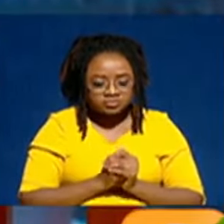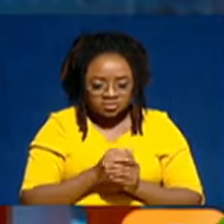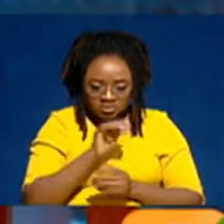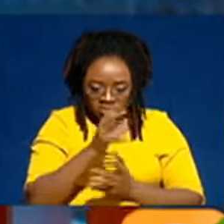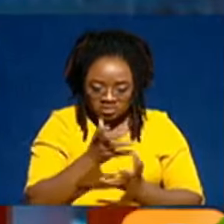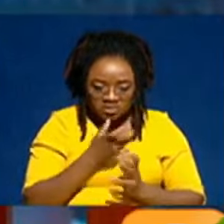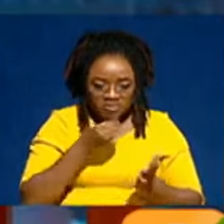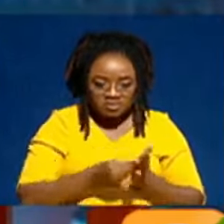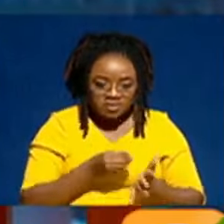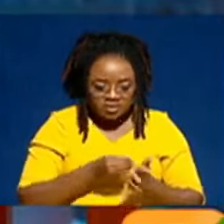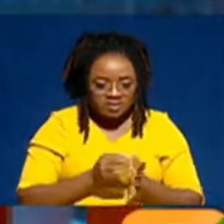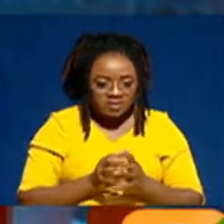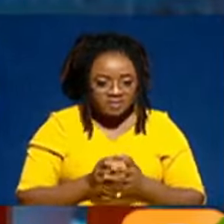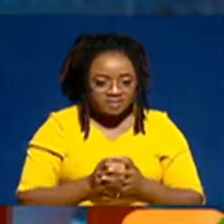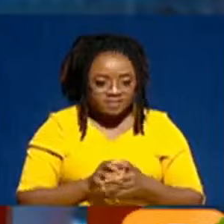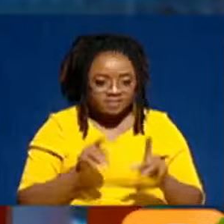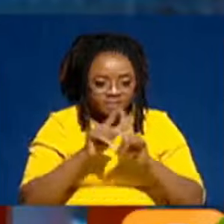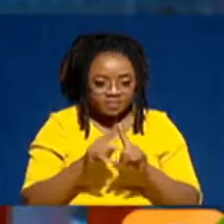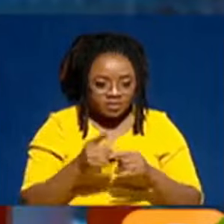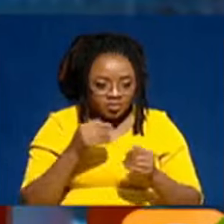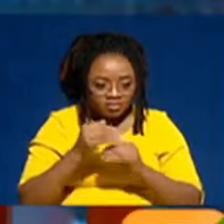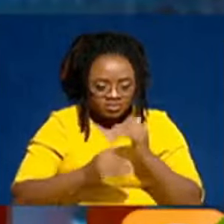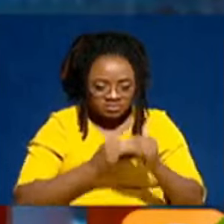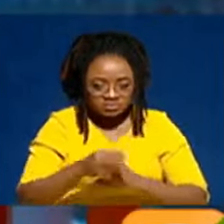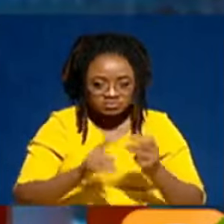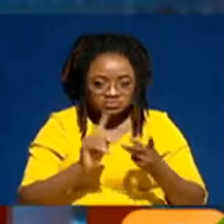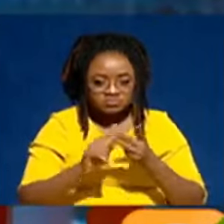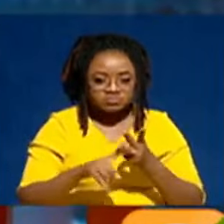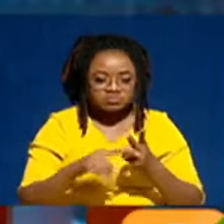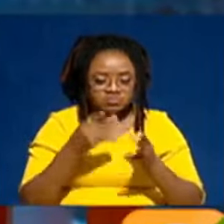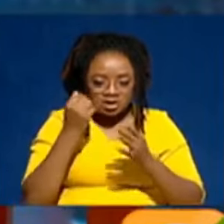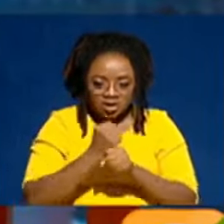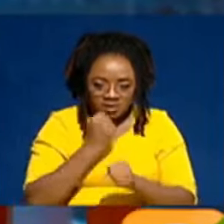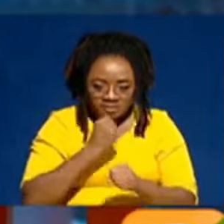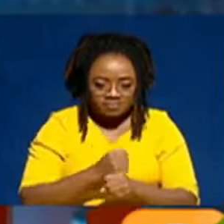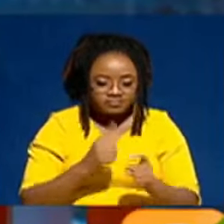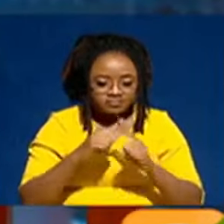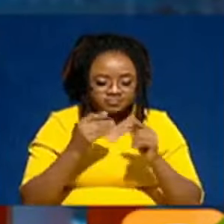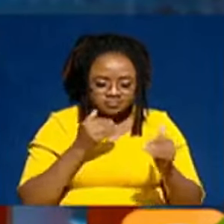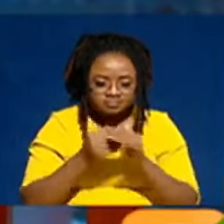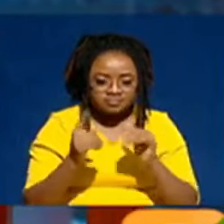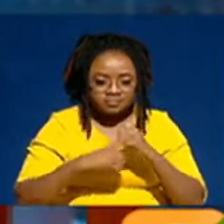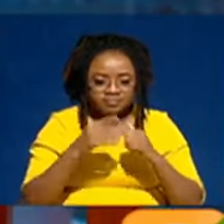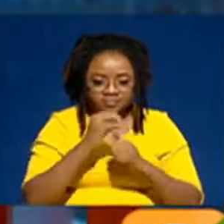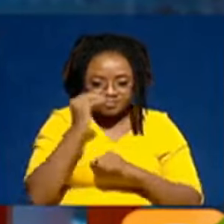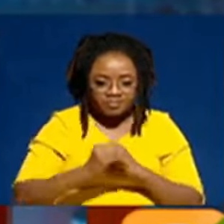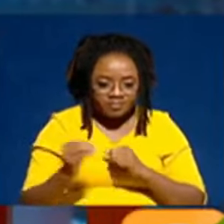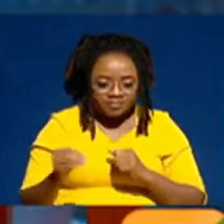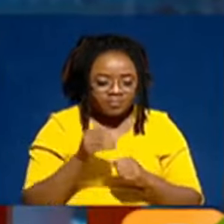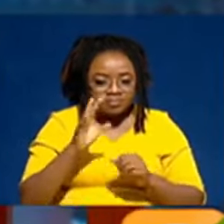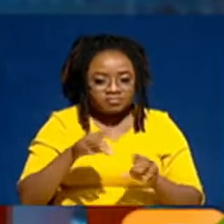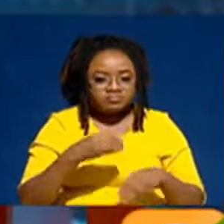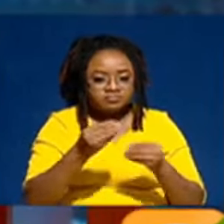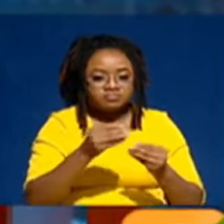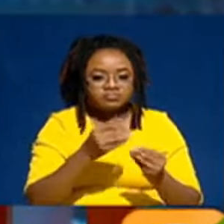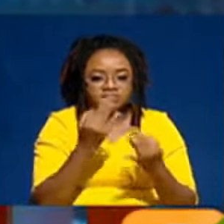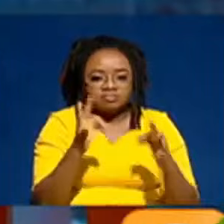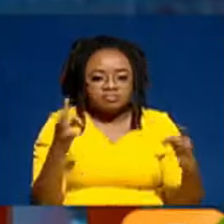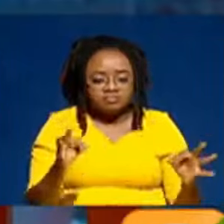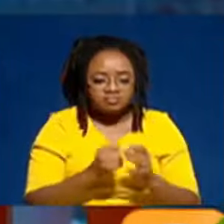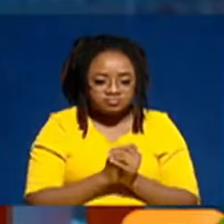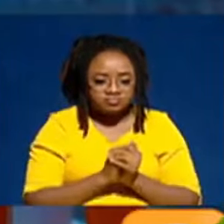Then, of course, the building materials and then labor. Okay? But close to 60% has been given to you free. Then it